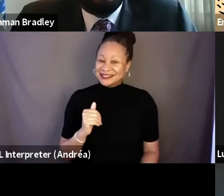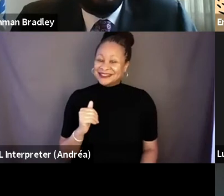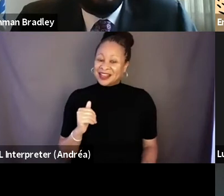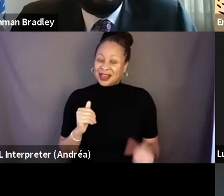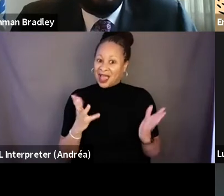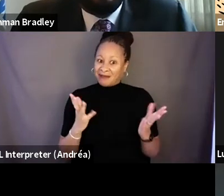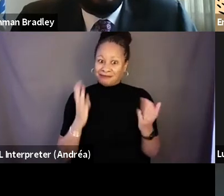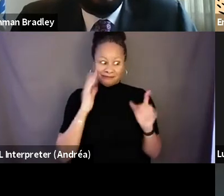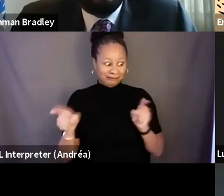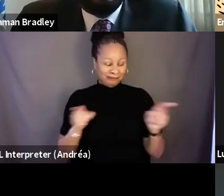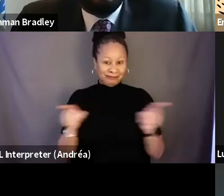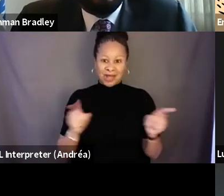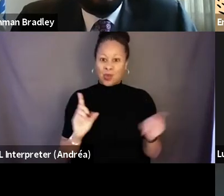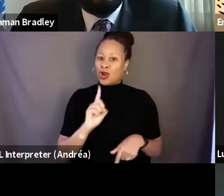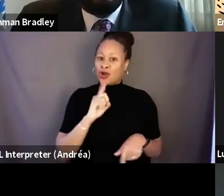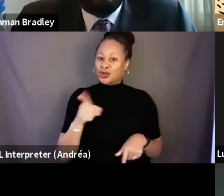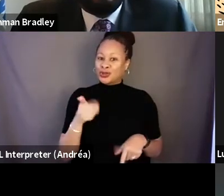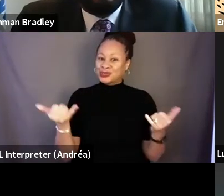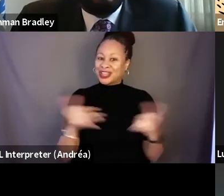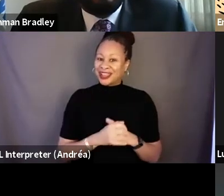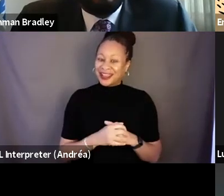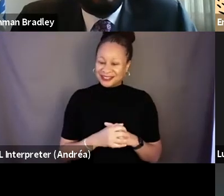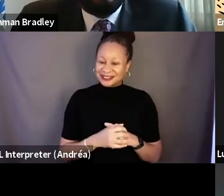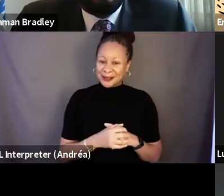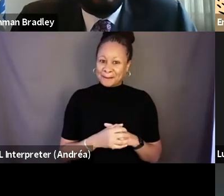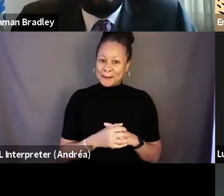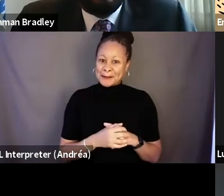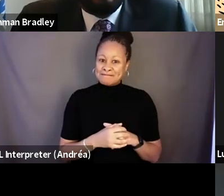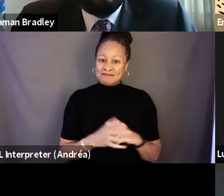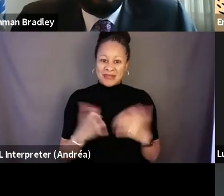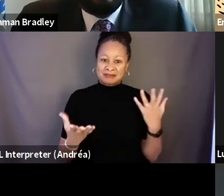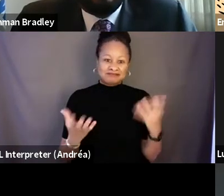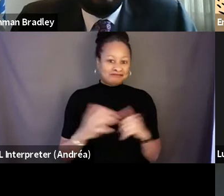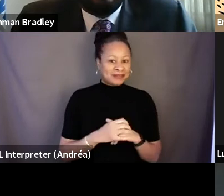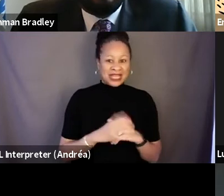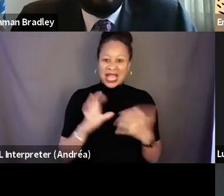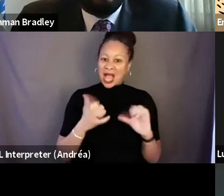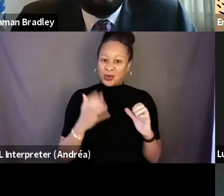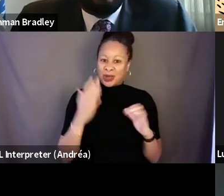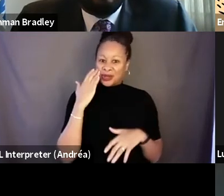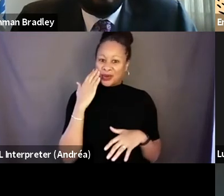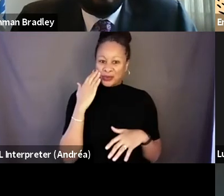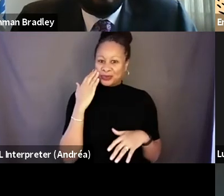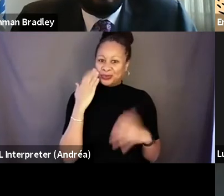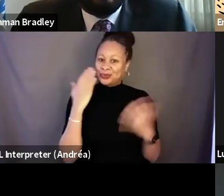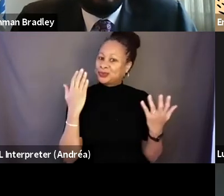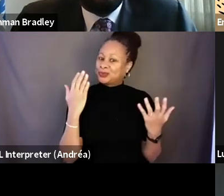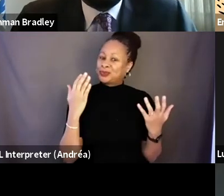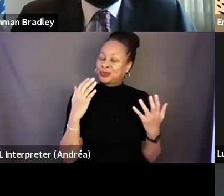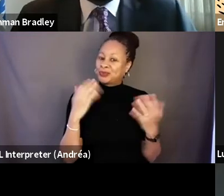where, you might be at, versus maybe Carolyn or Lucy? Like, how would they know